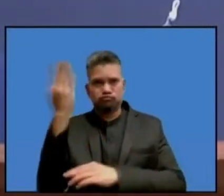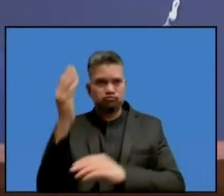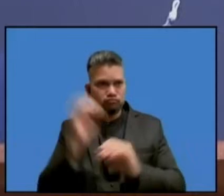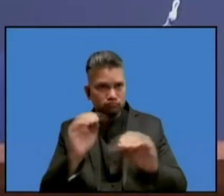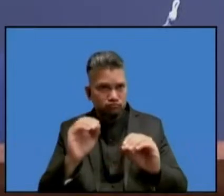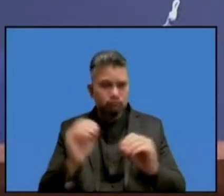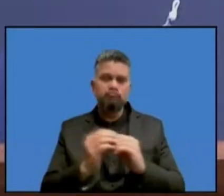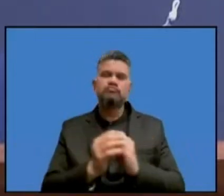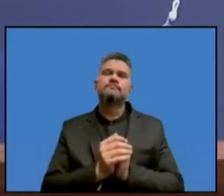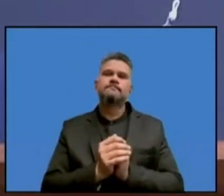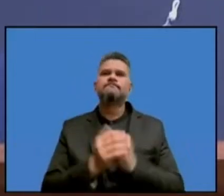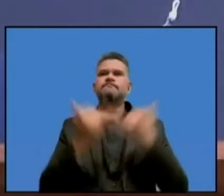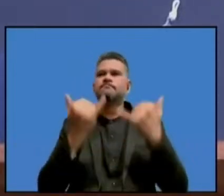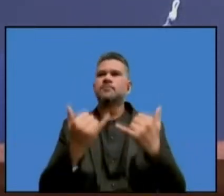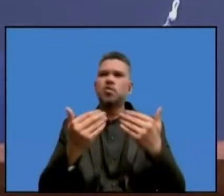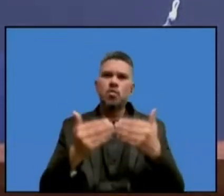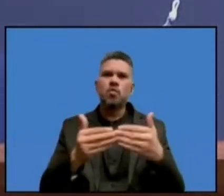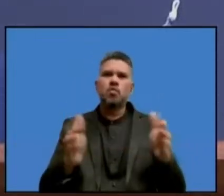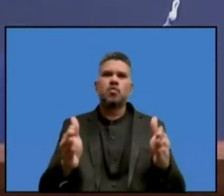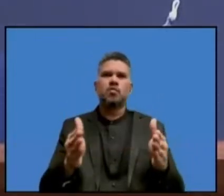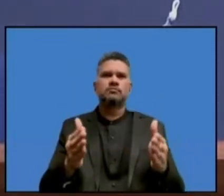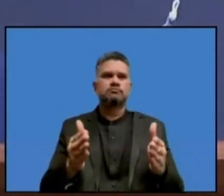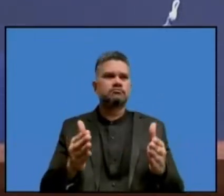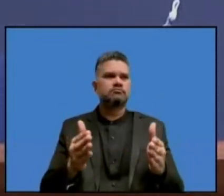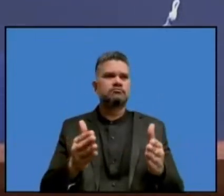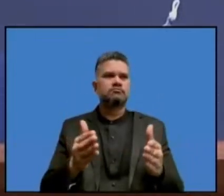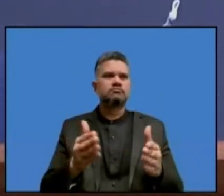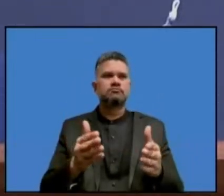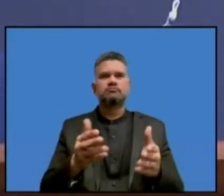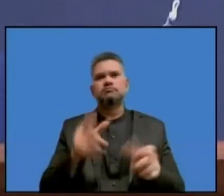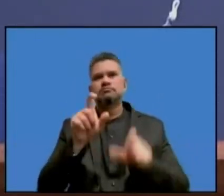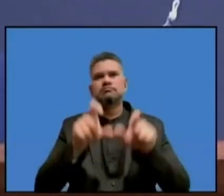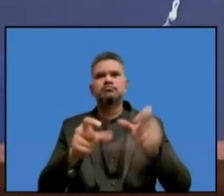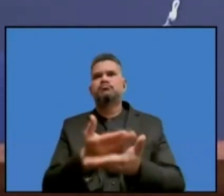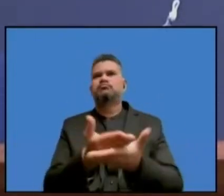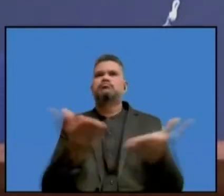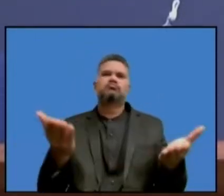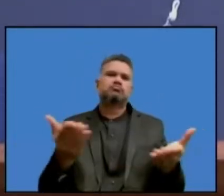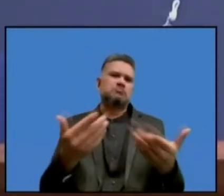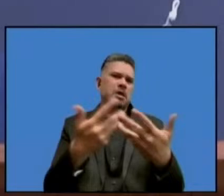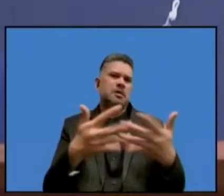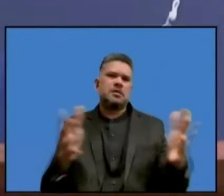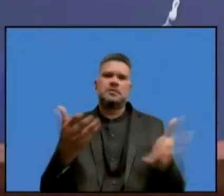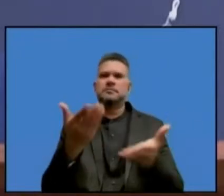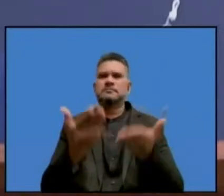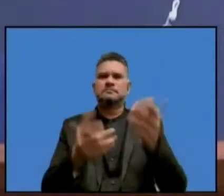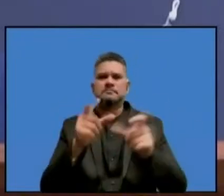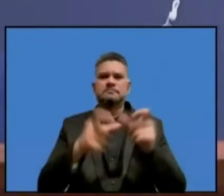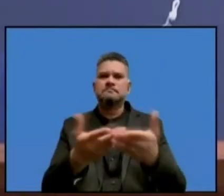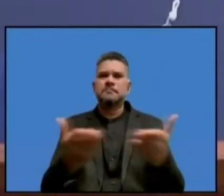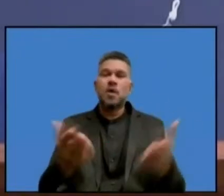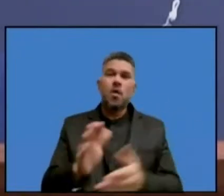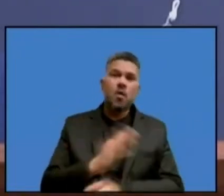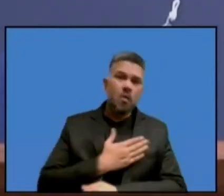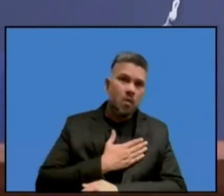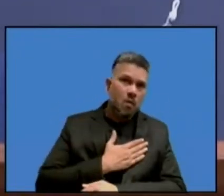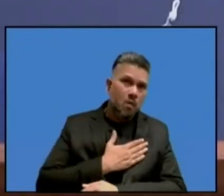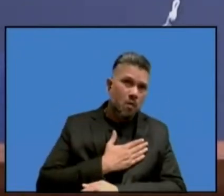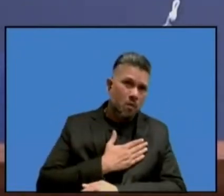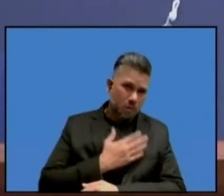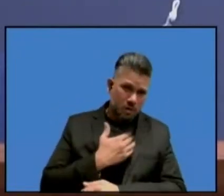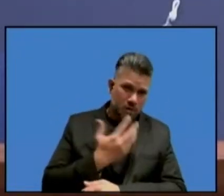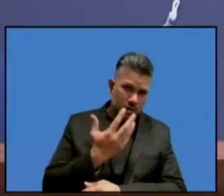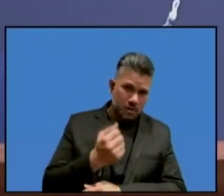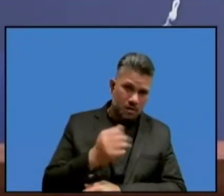the floor for the intervention from the stakeholders. Oh, now we have FAO.